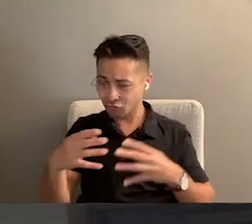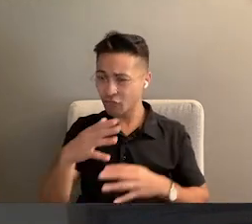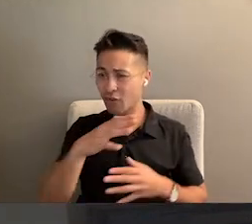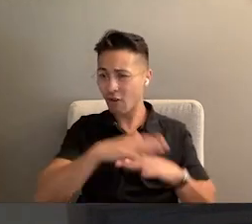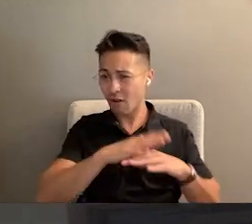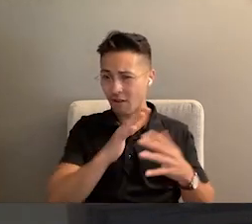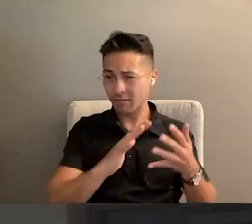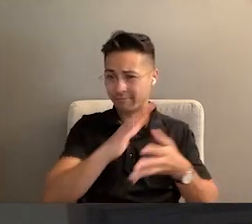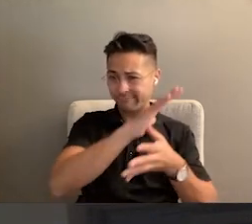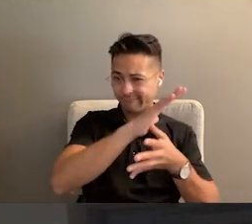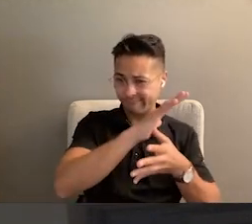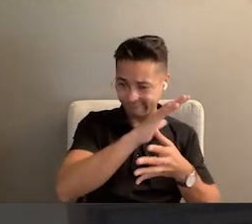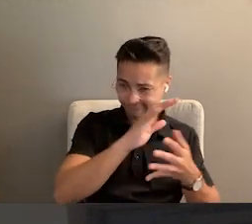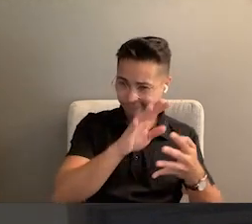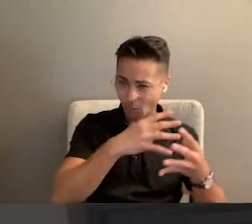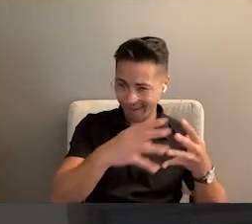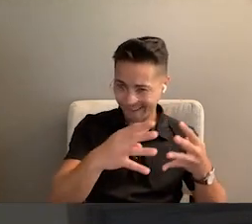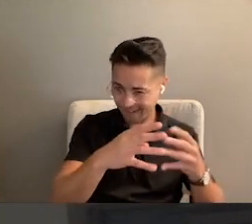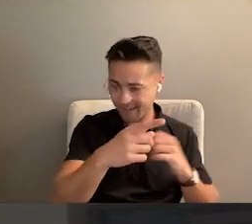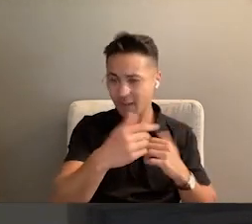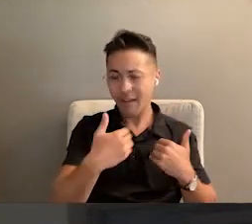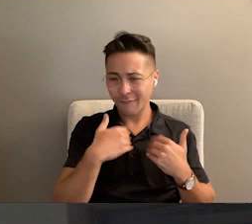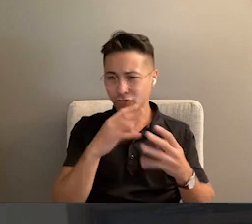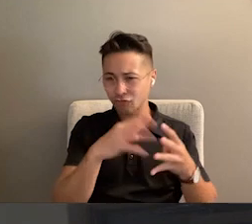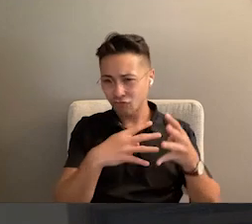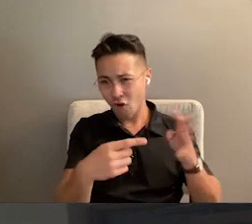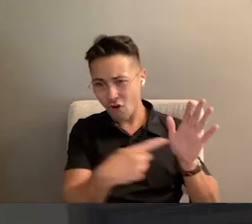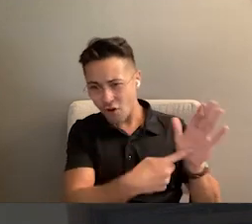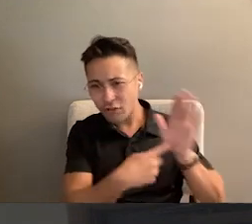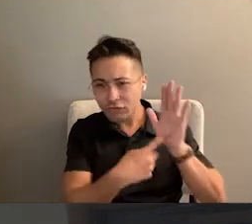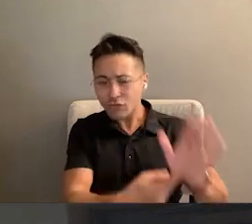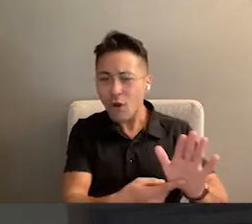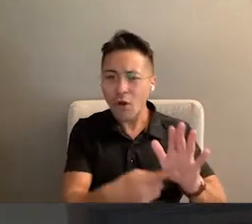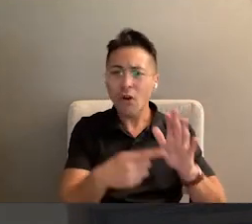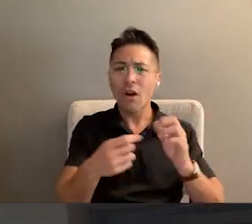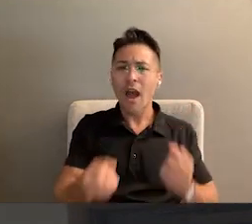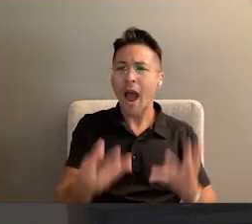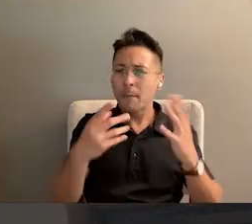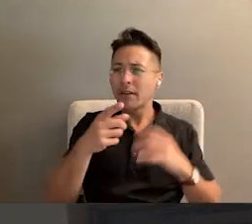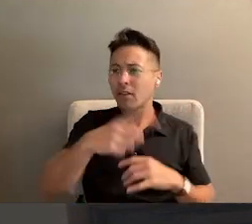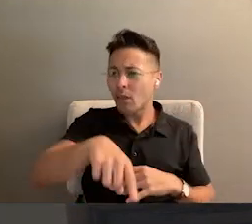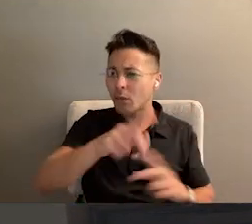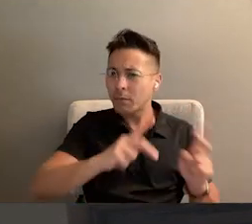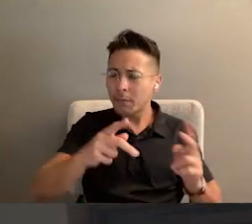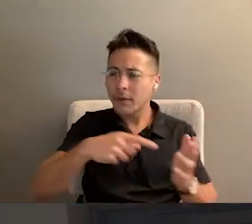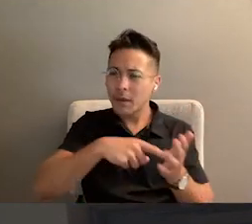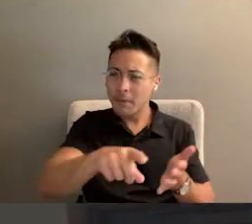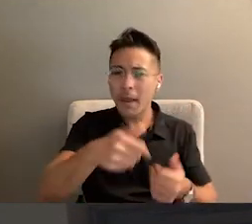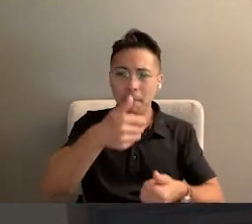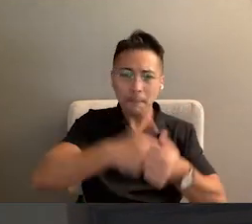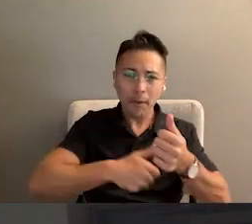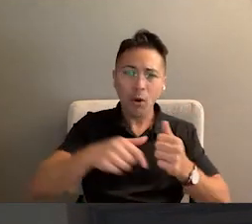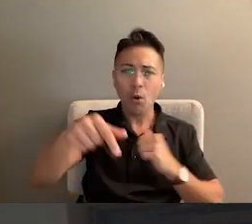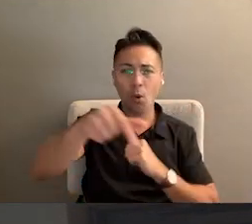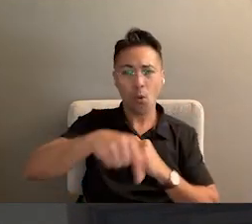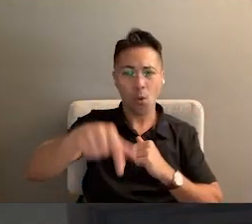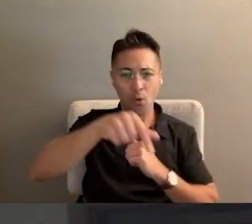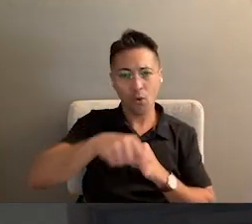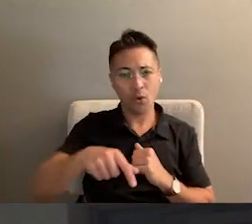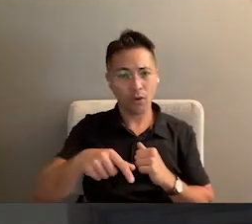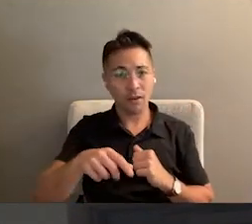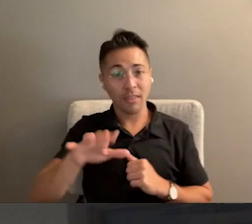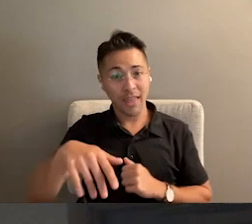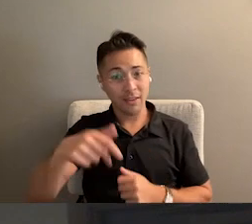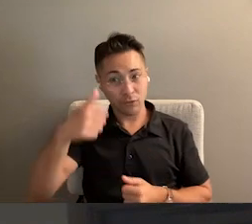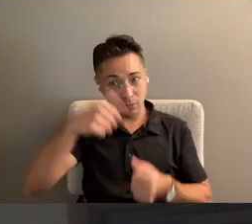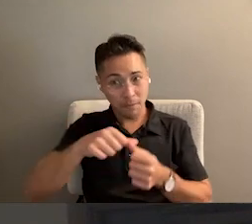waiver. There is a chart on the main waiver website under providers. There is a chart that shows how much those